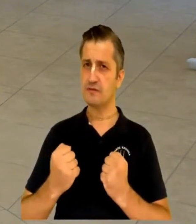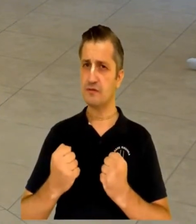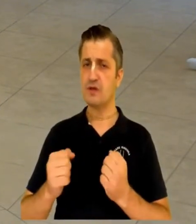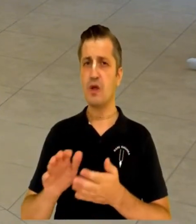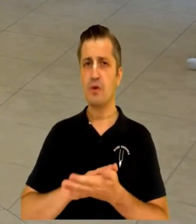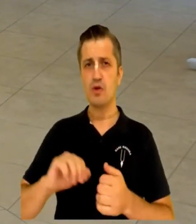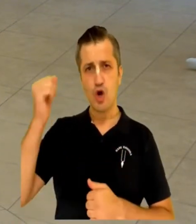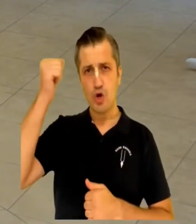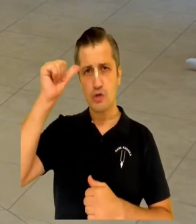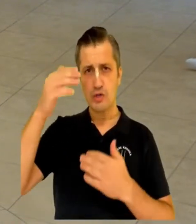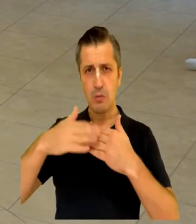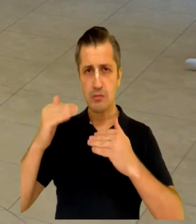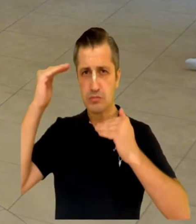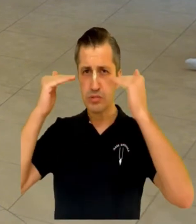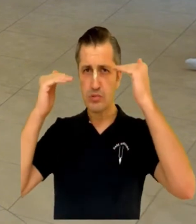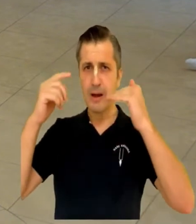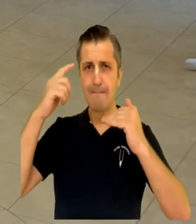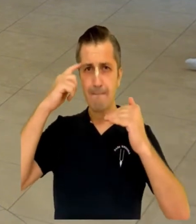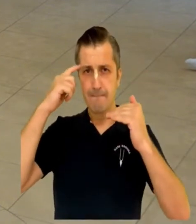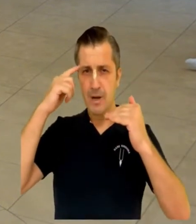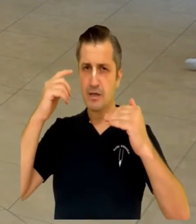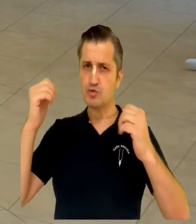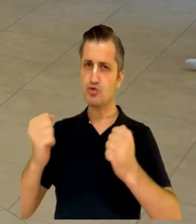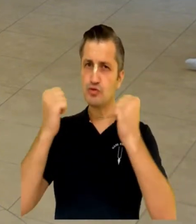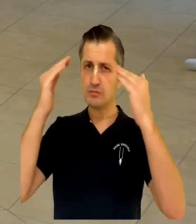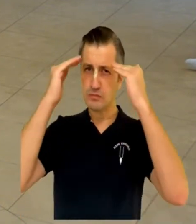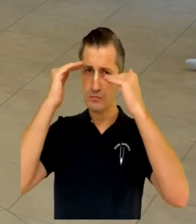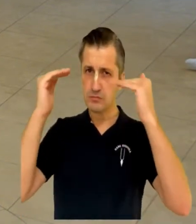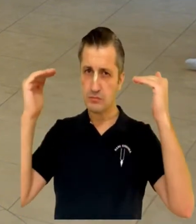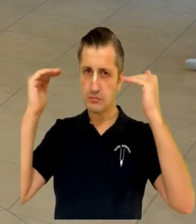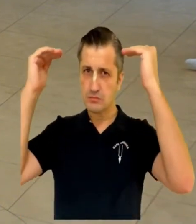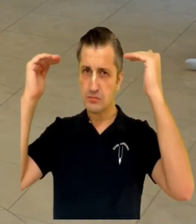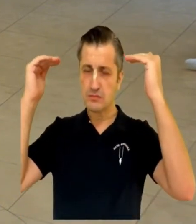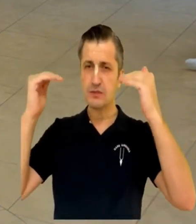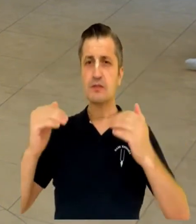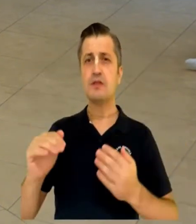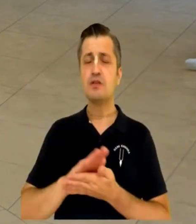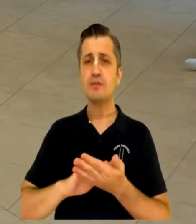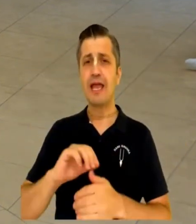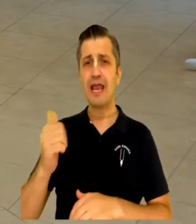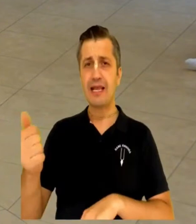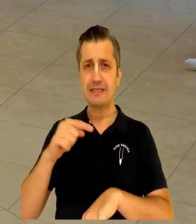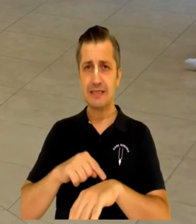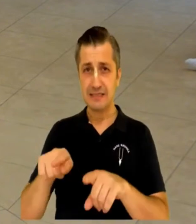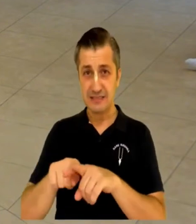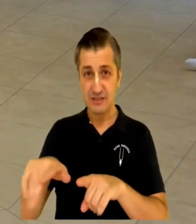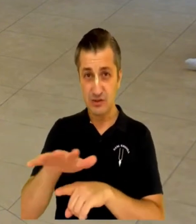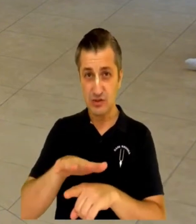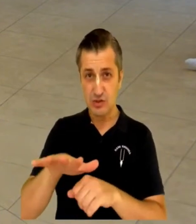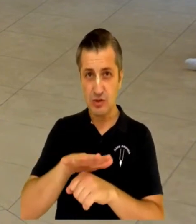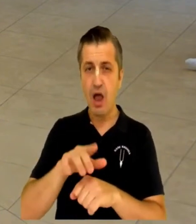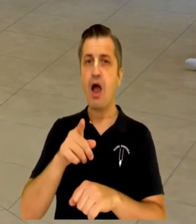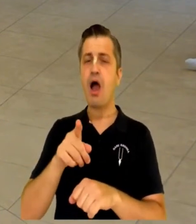consciousness, a different mental state. And in that sense, you next time when you come into that situation, you'll catch